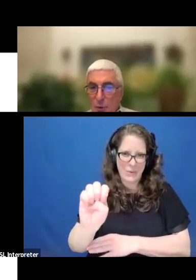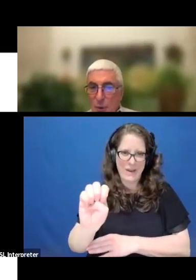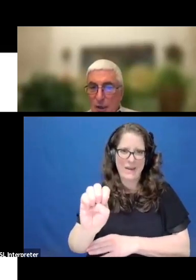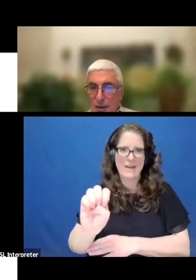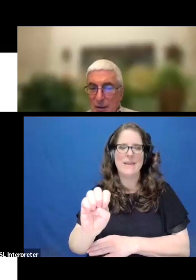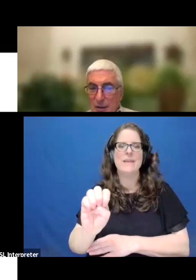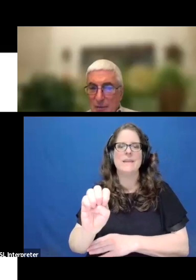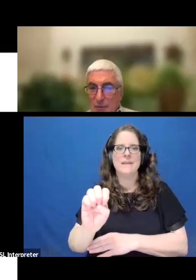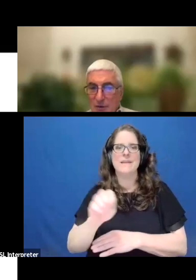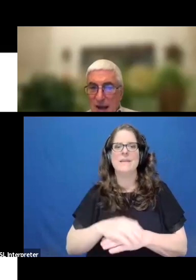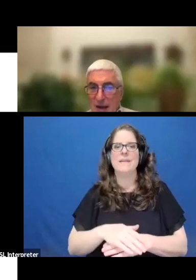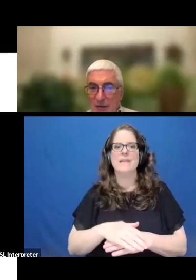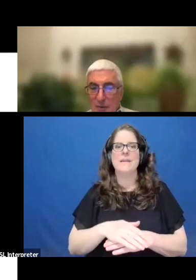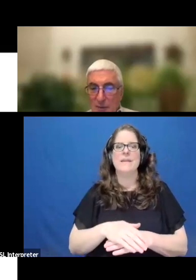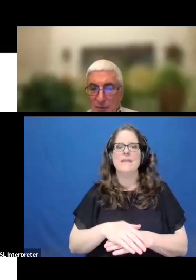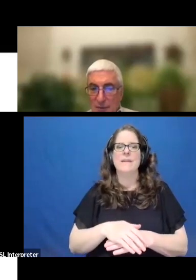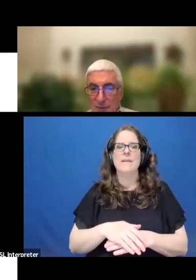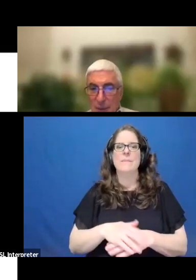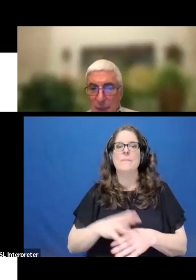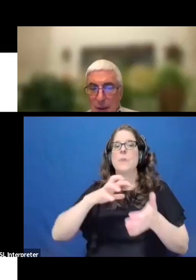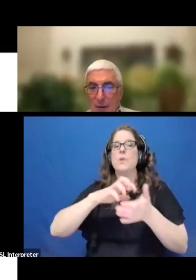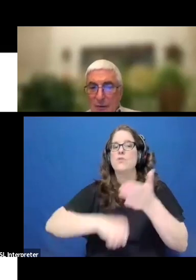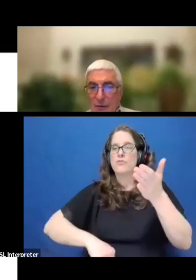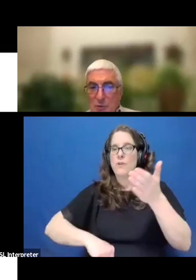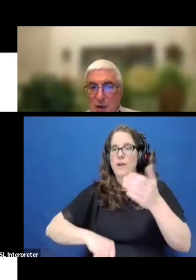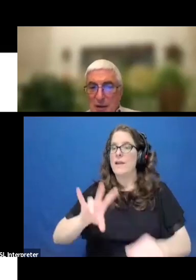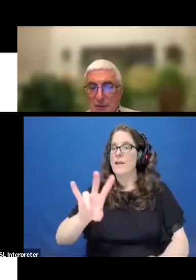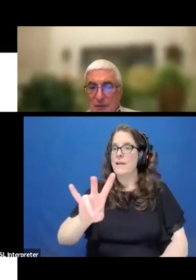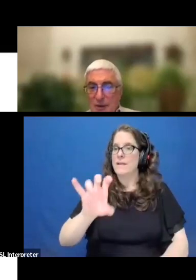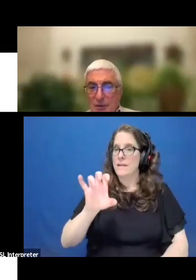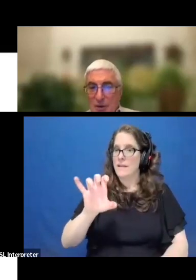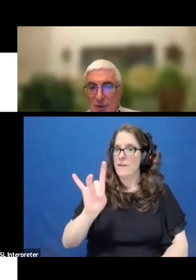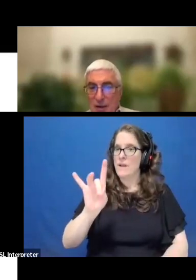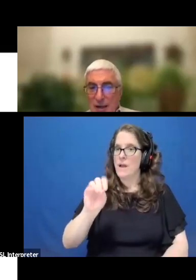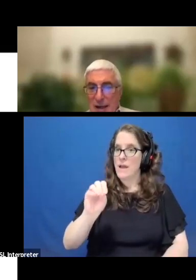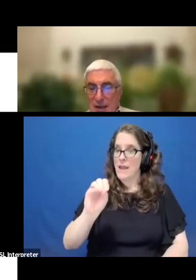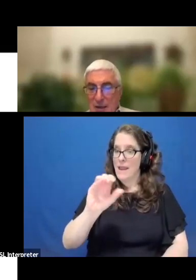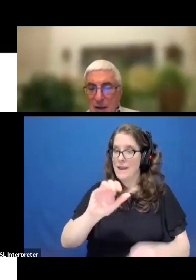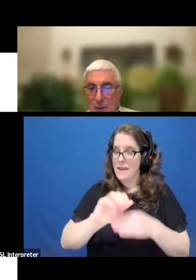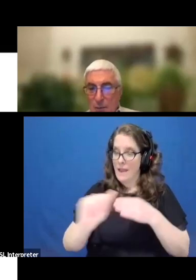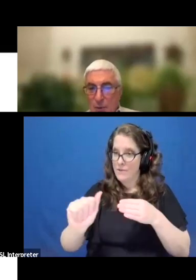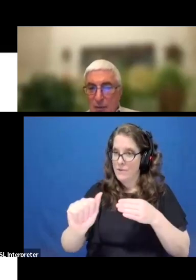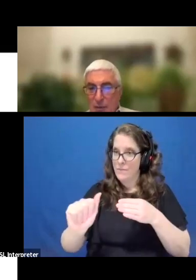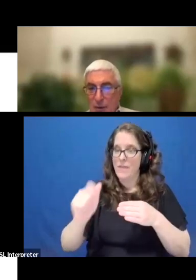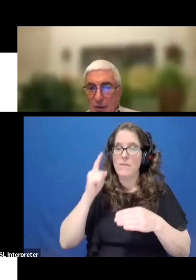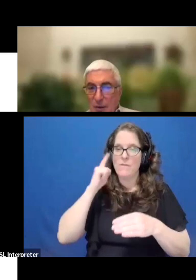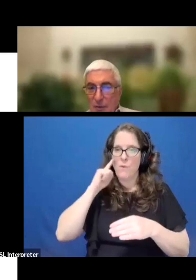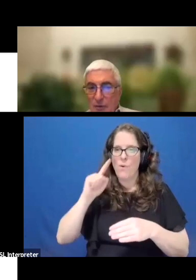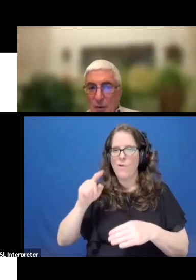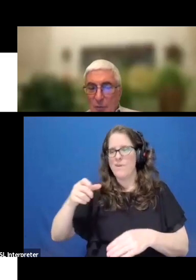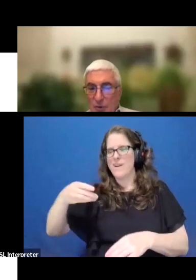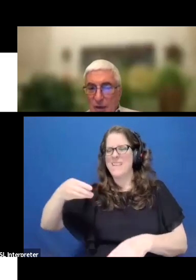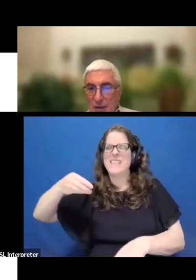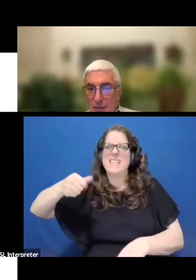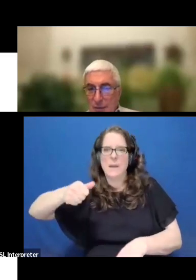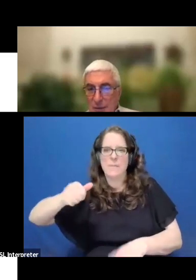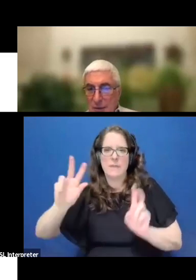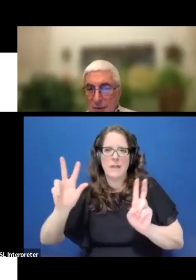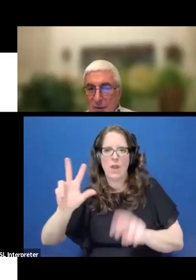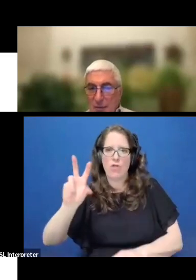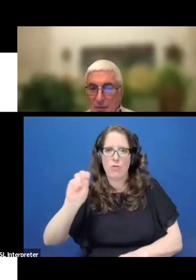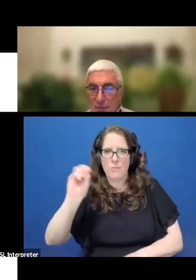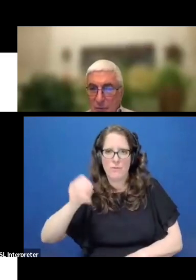or IRWI, for taxis, subtract the $780 a month subsidy,